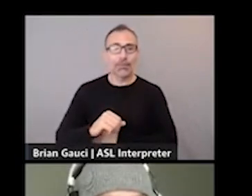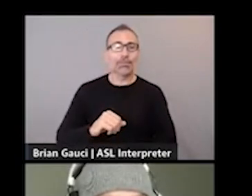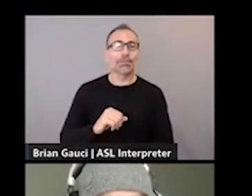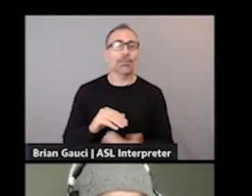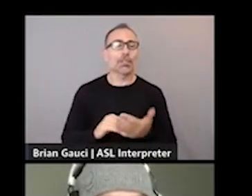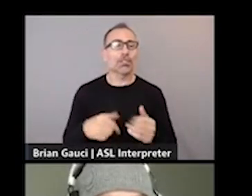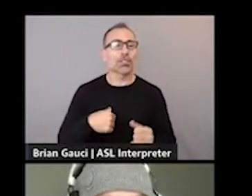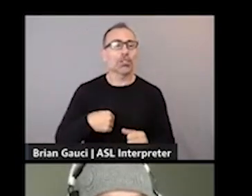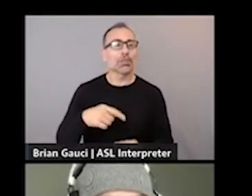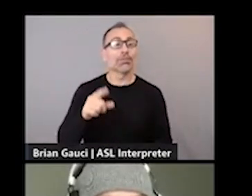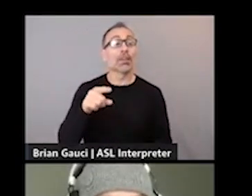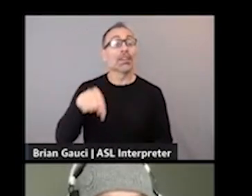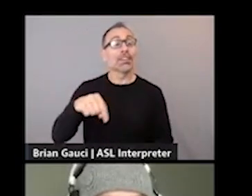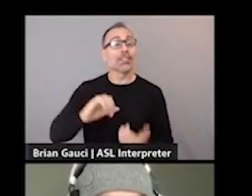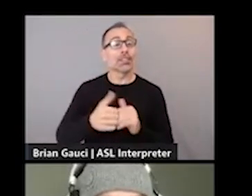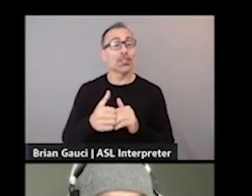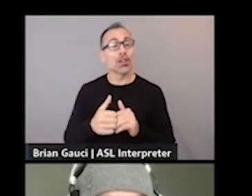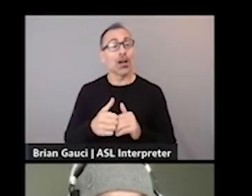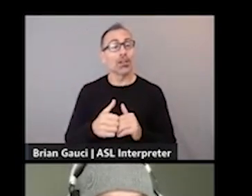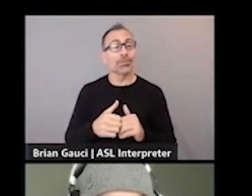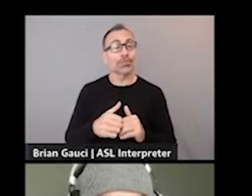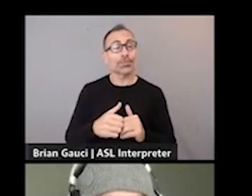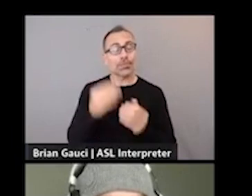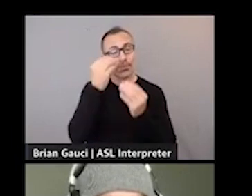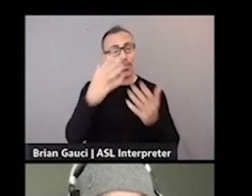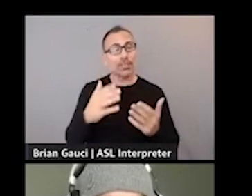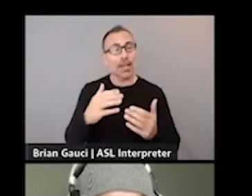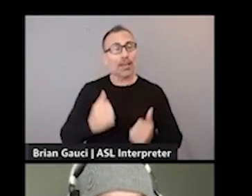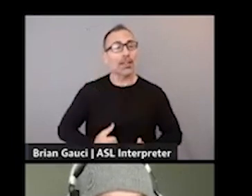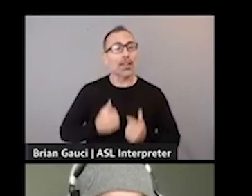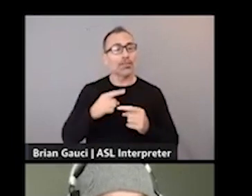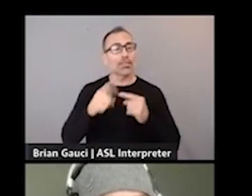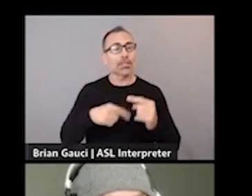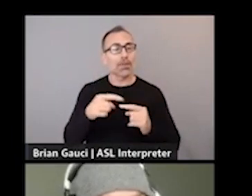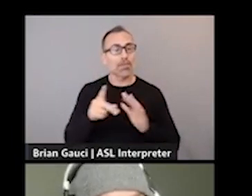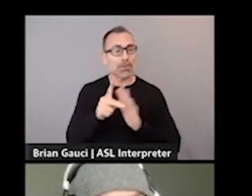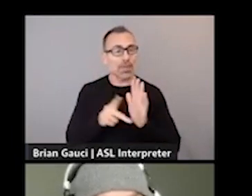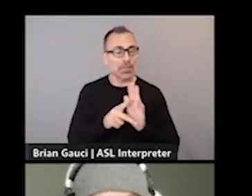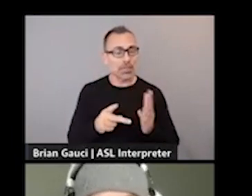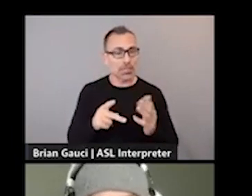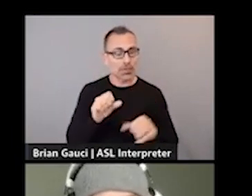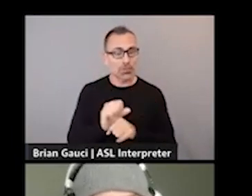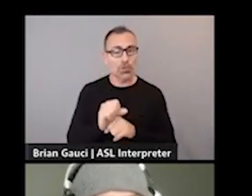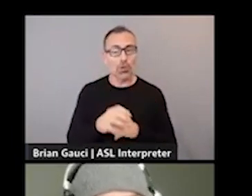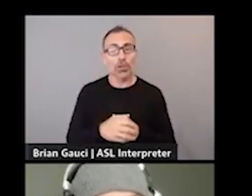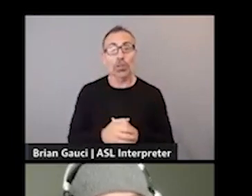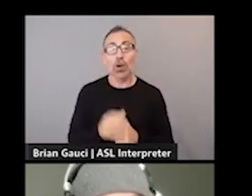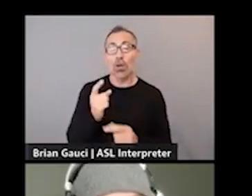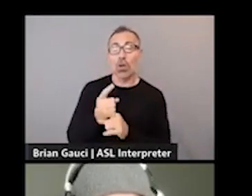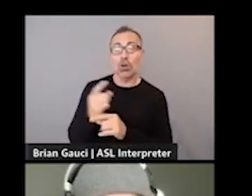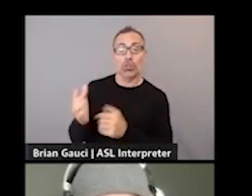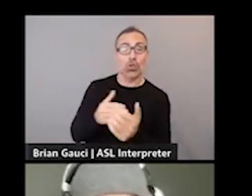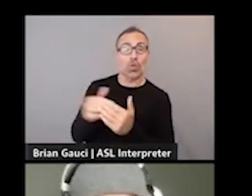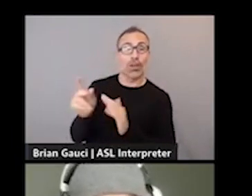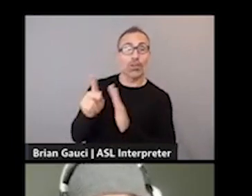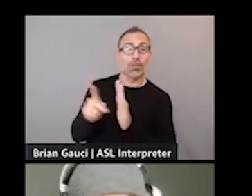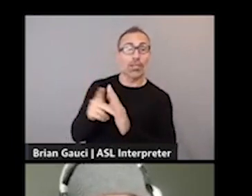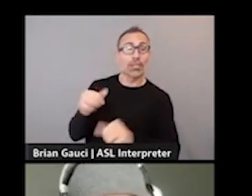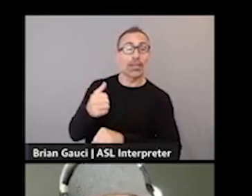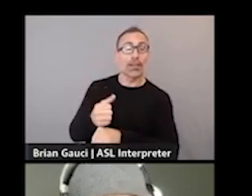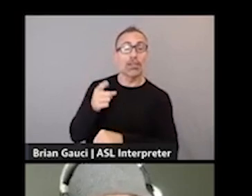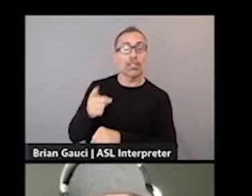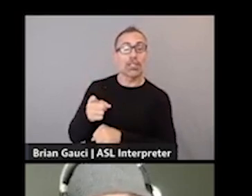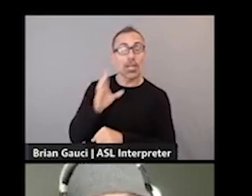works. So one more thing which I want to highlight over here is whatever policy I have set up as of now, that was for